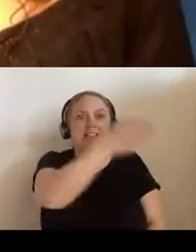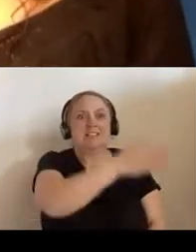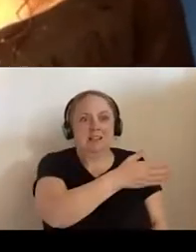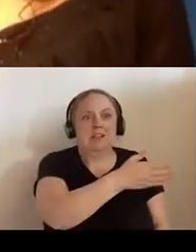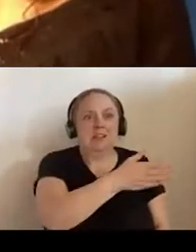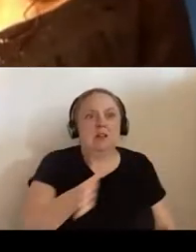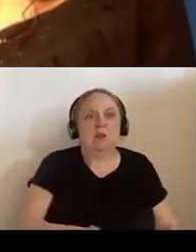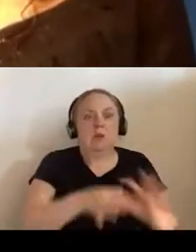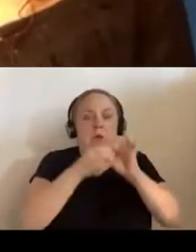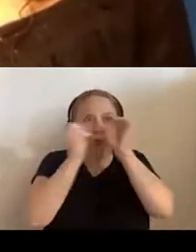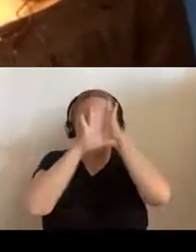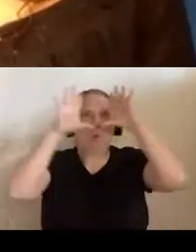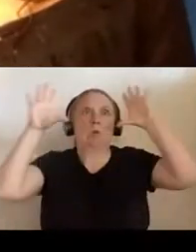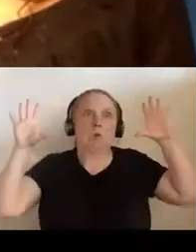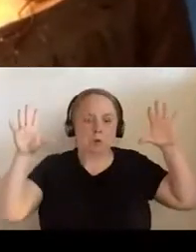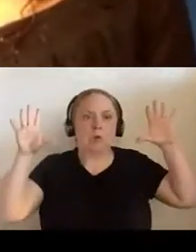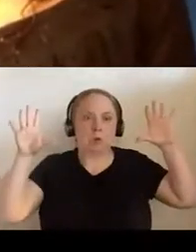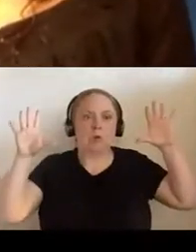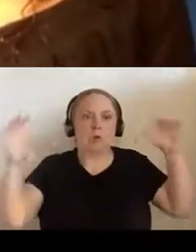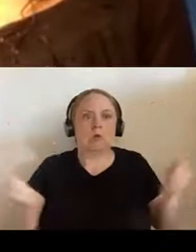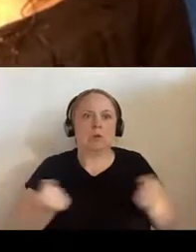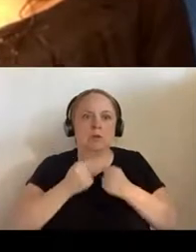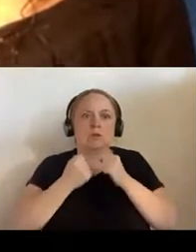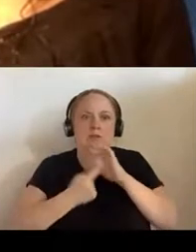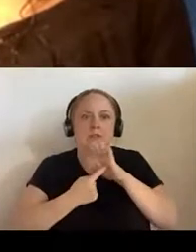built up its significance quite a lot for me.